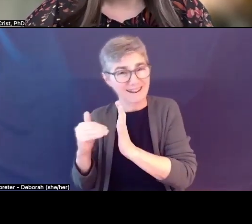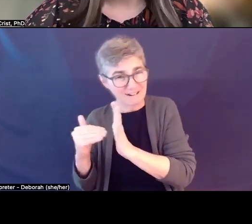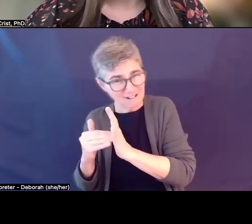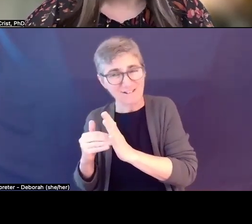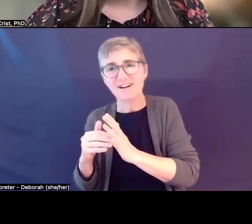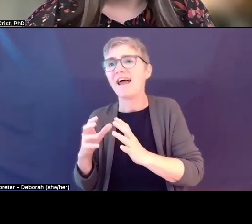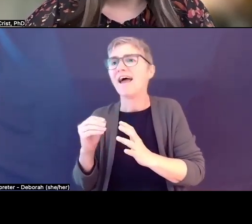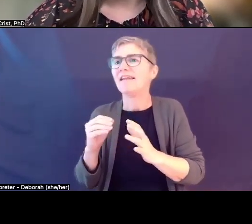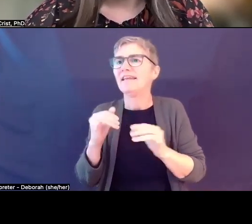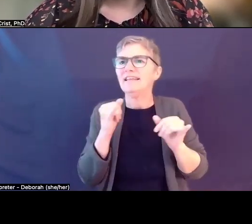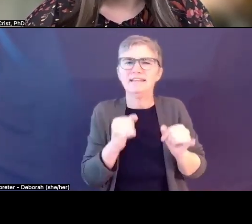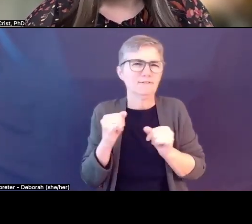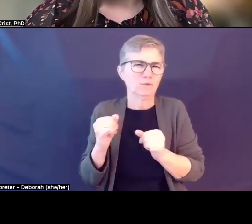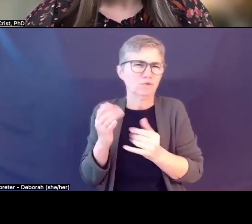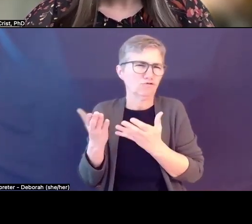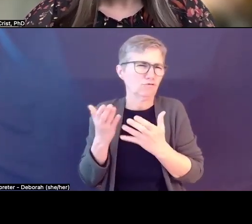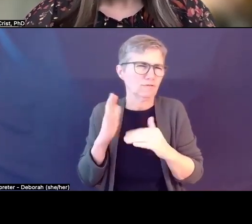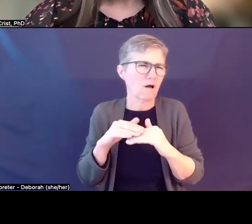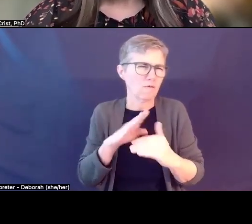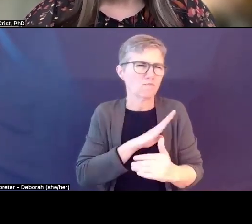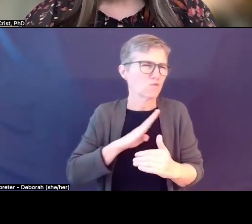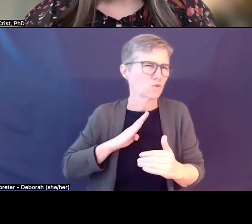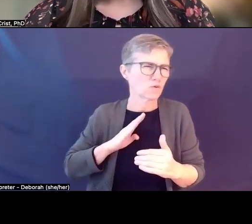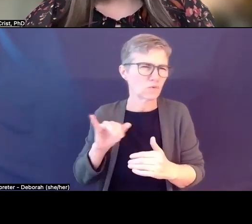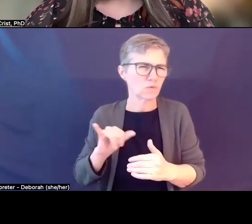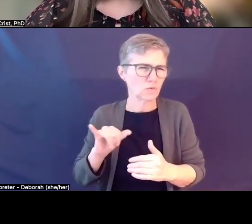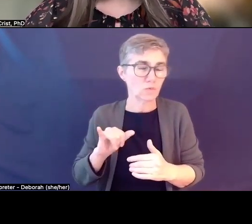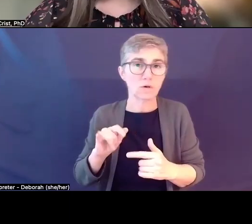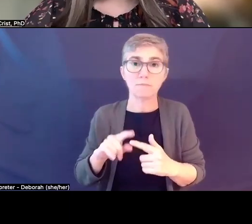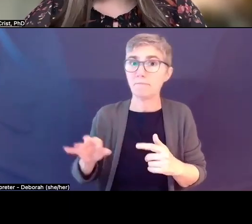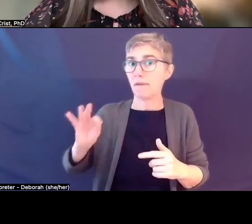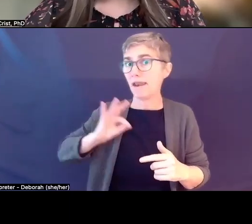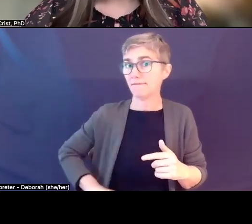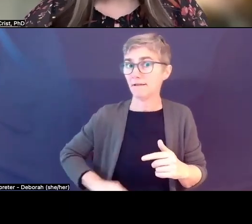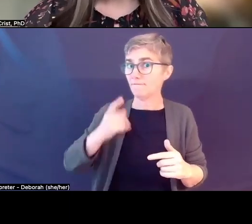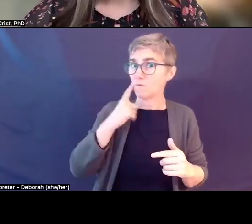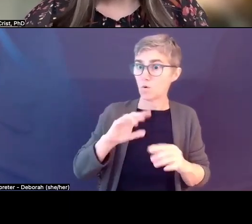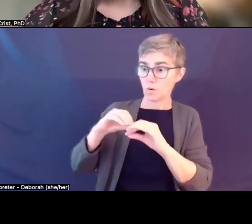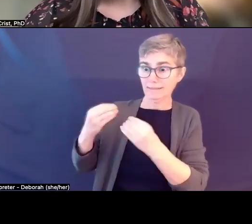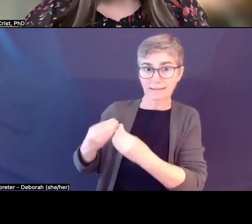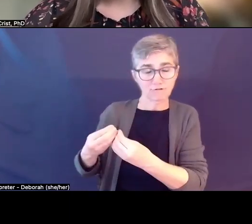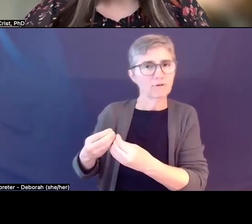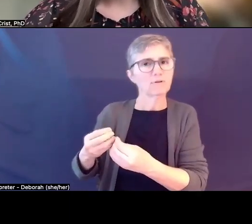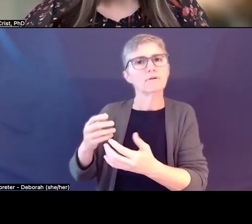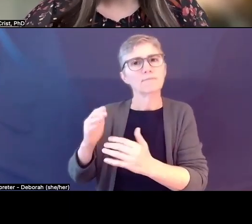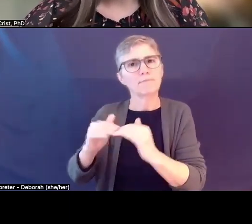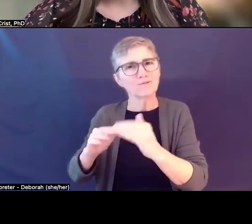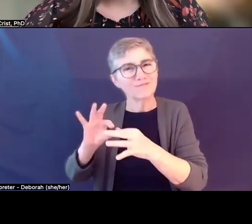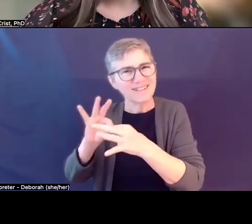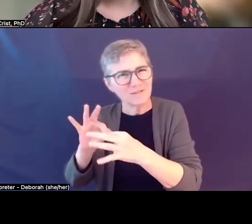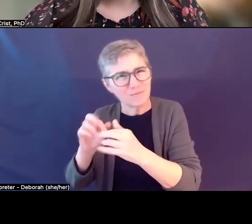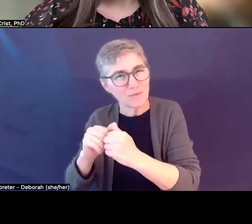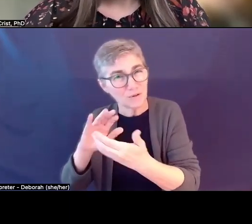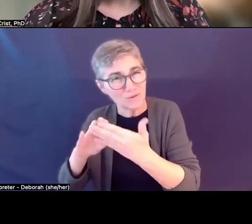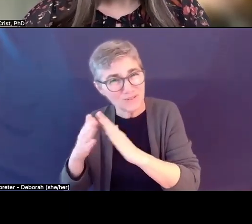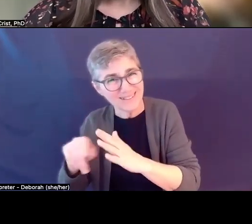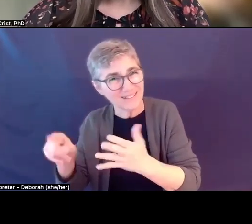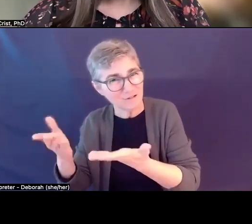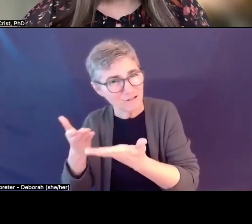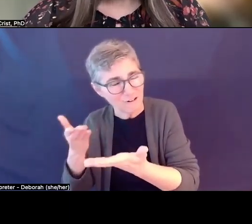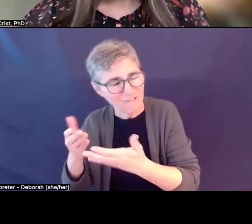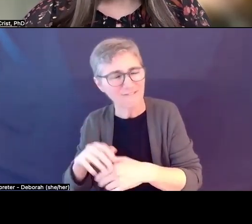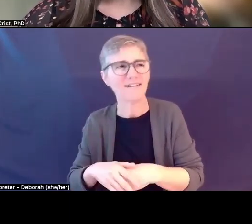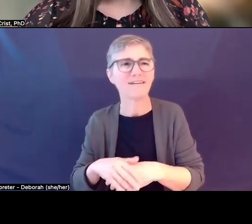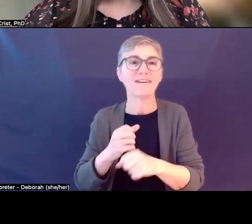the individuals serving on the board. Benefits for organizations include building relationships with communities they serve,